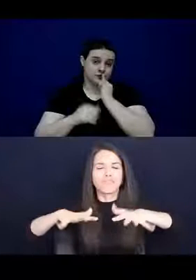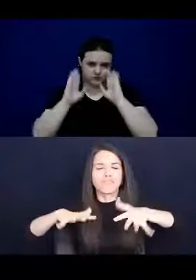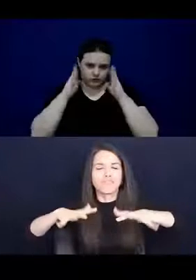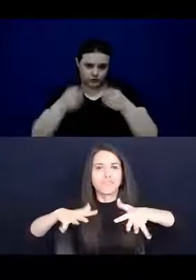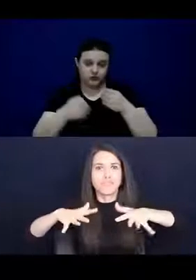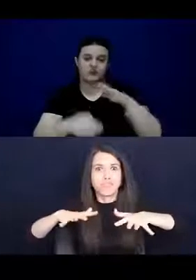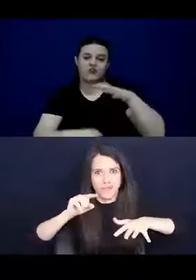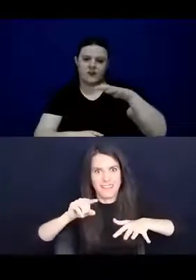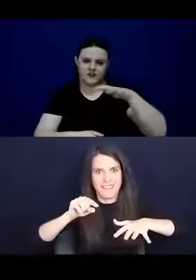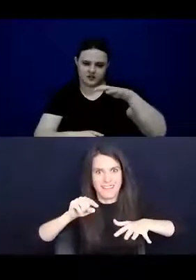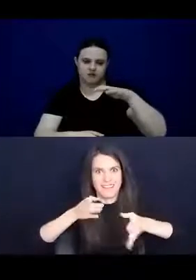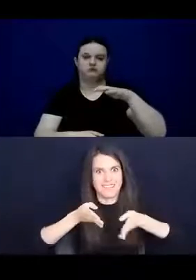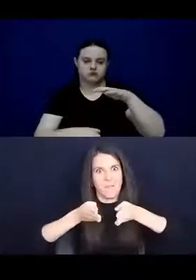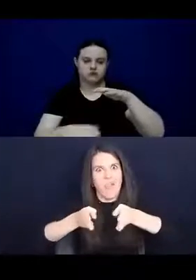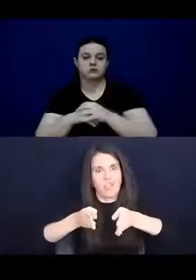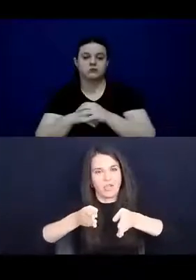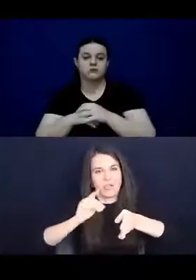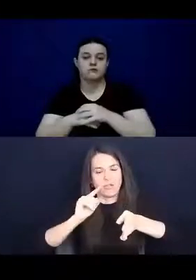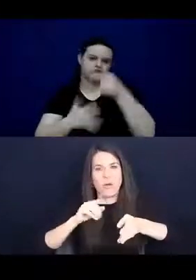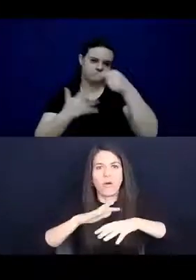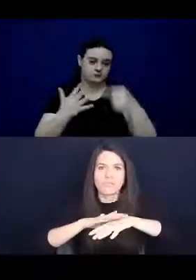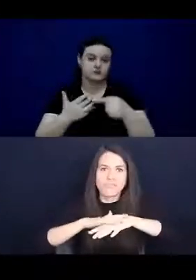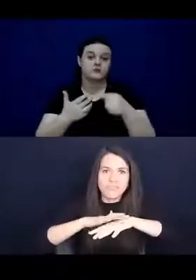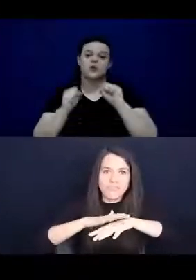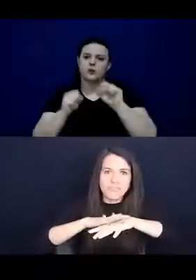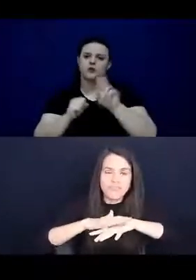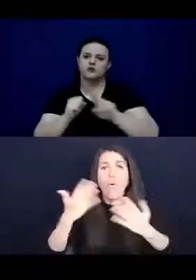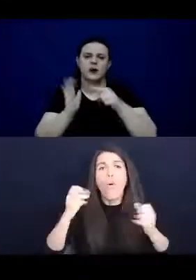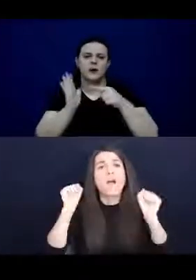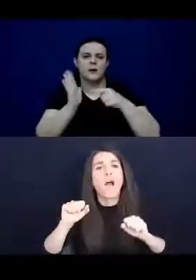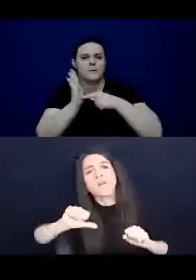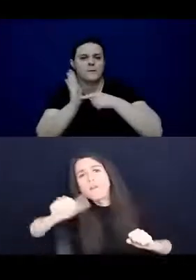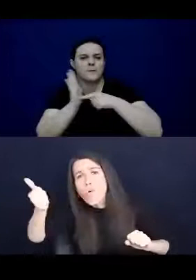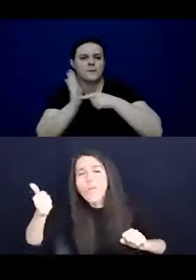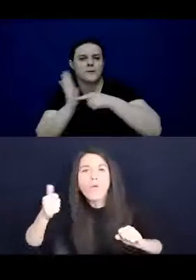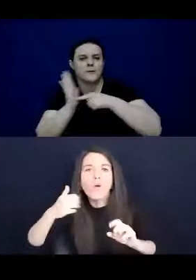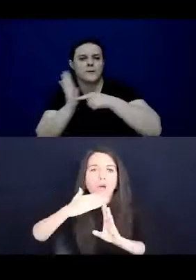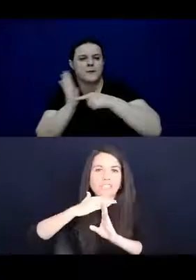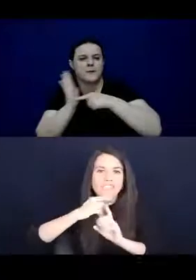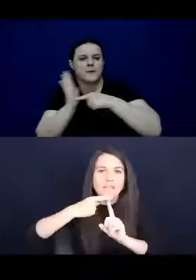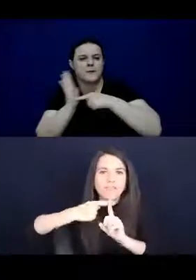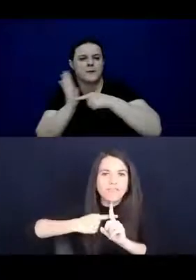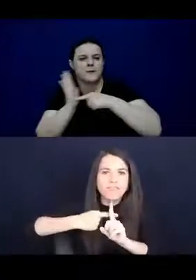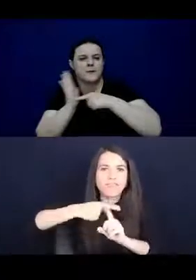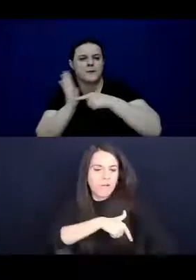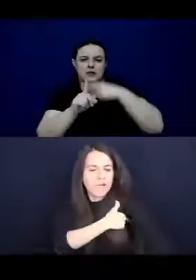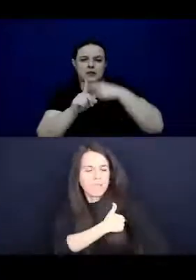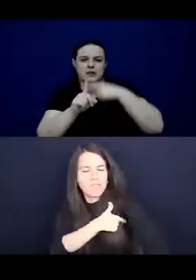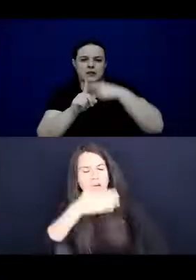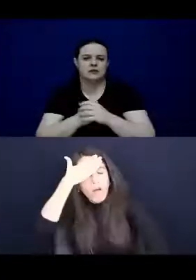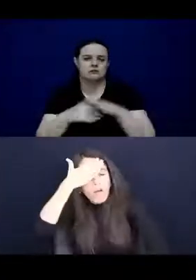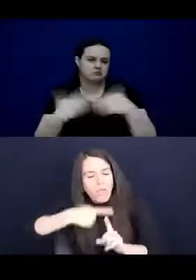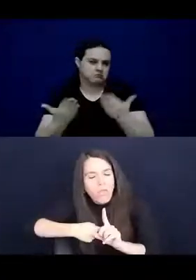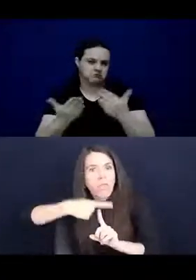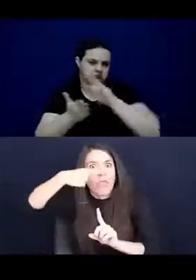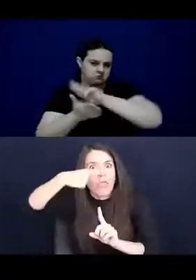Other methods can be used, so pressure, temperature, and so forth. But this